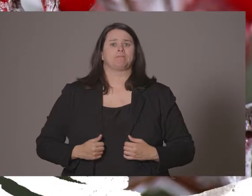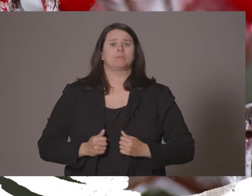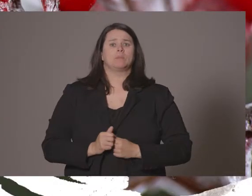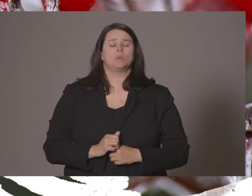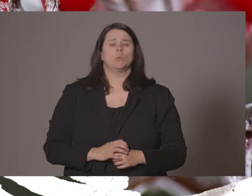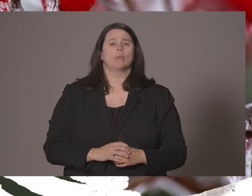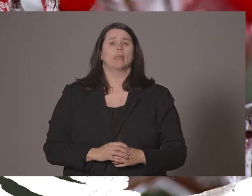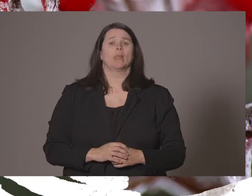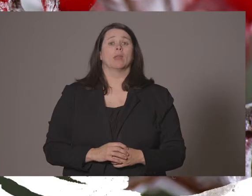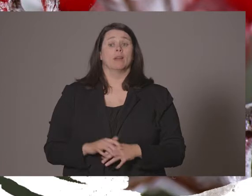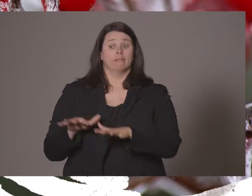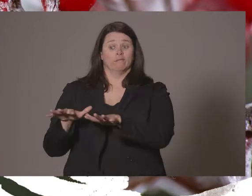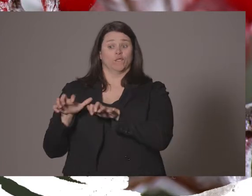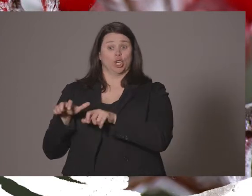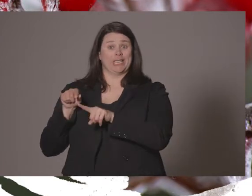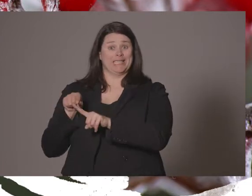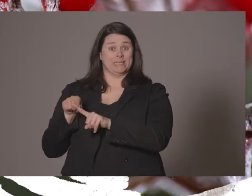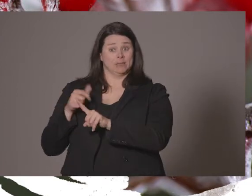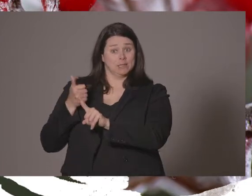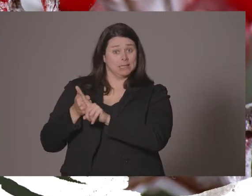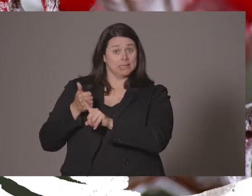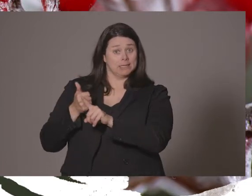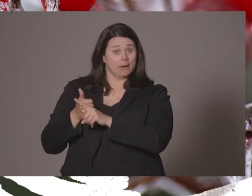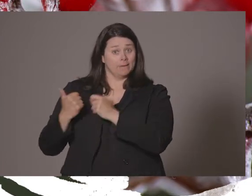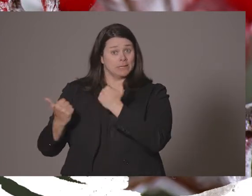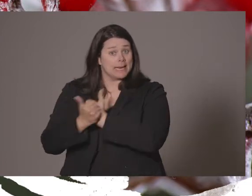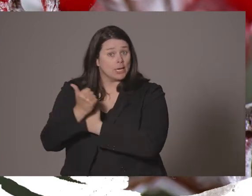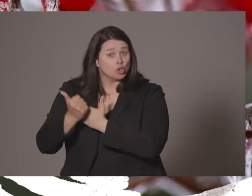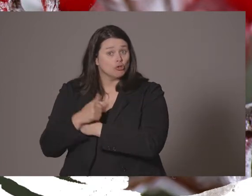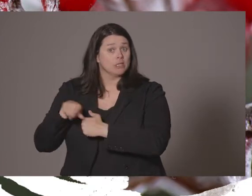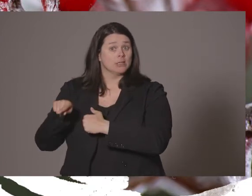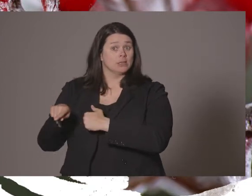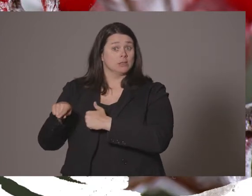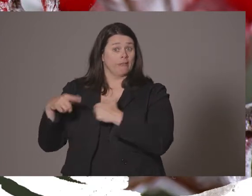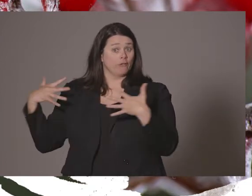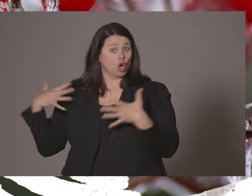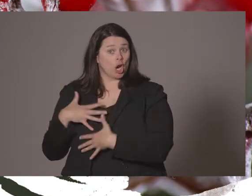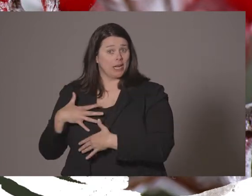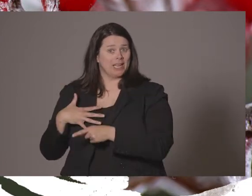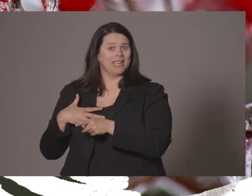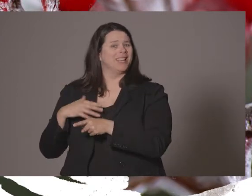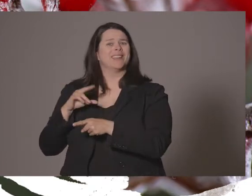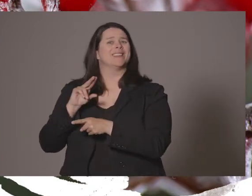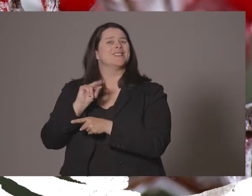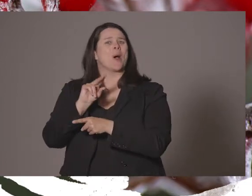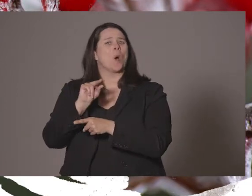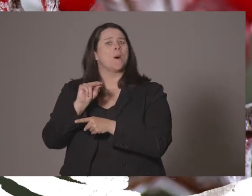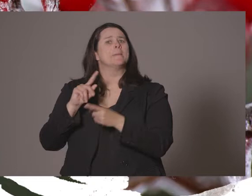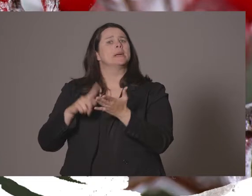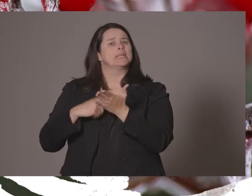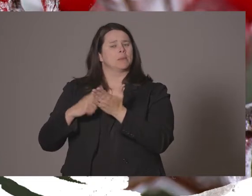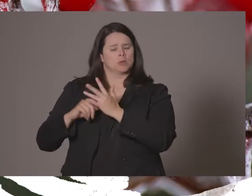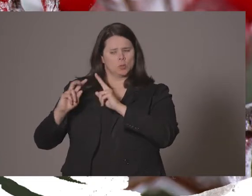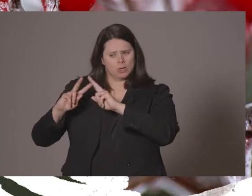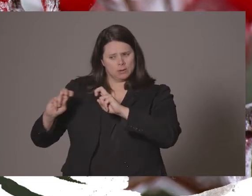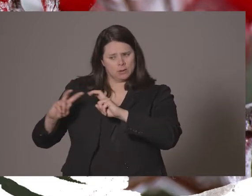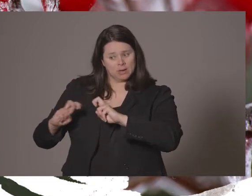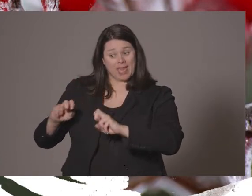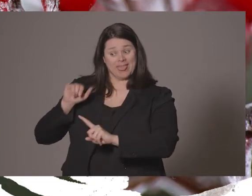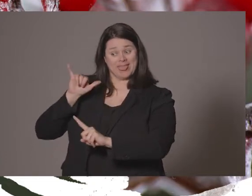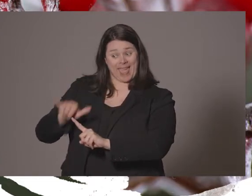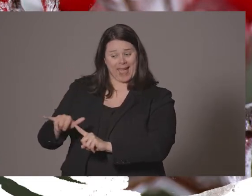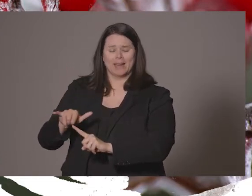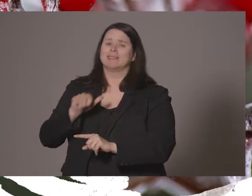inherently dangerous or frightening, though. So there's a process of uncoupling that immobility from fear. So